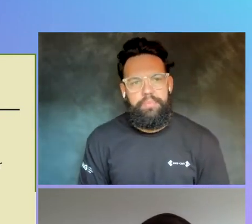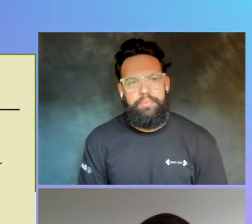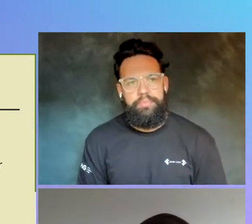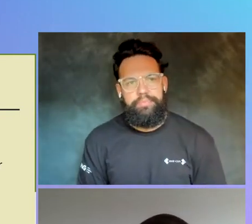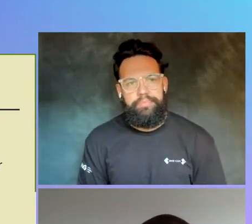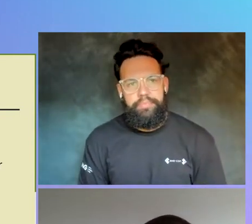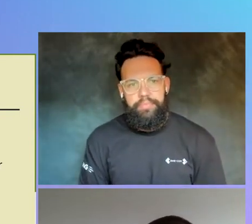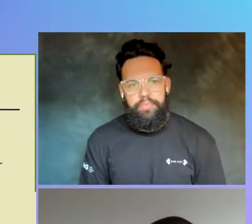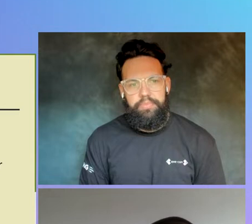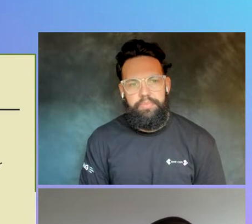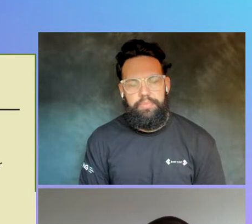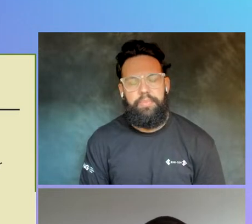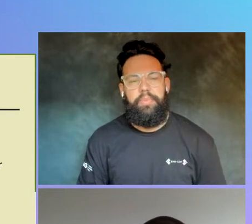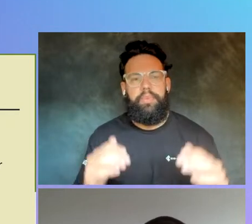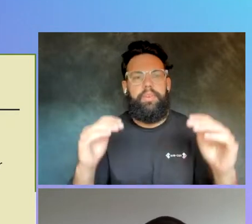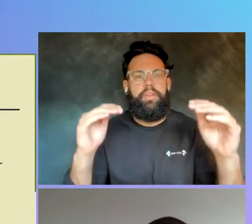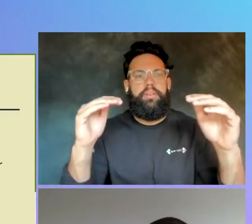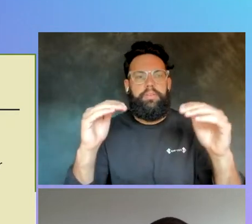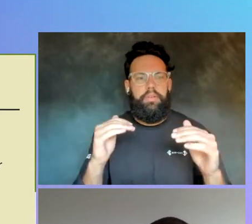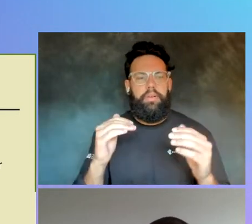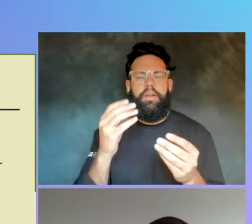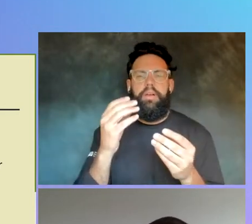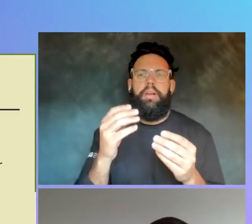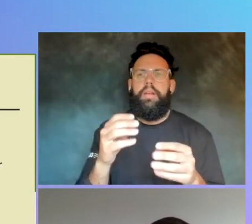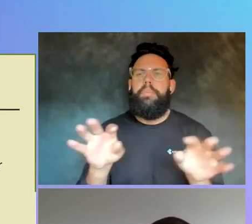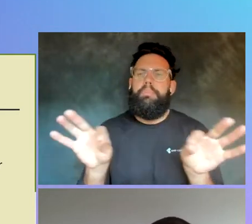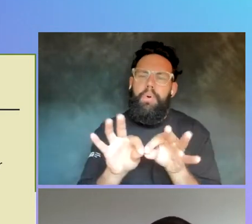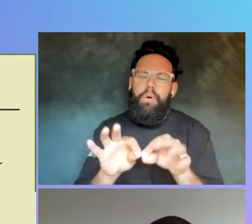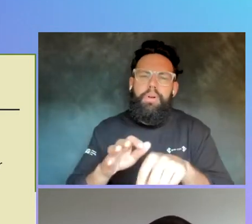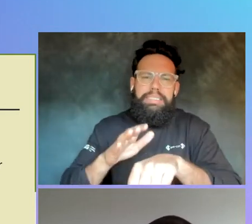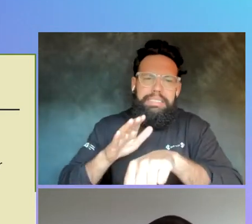One important thing to note here regarding the